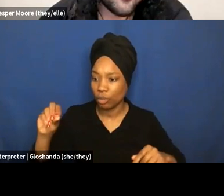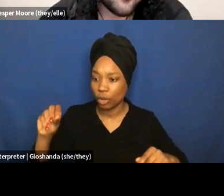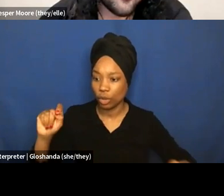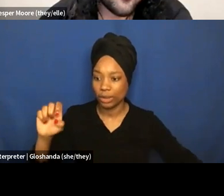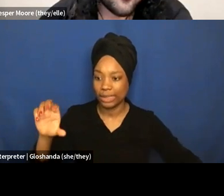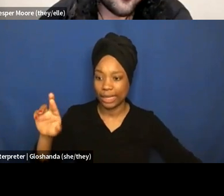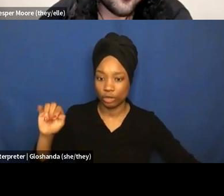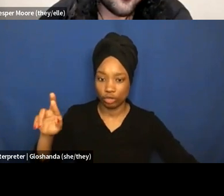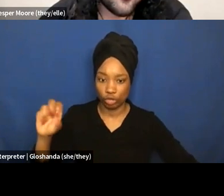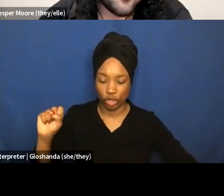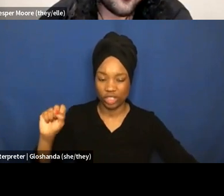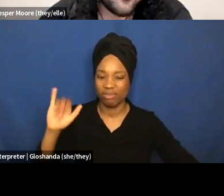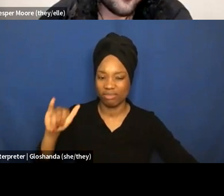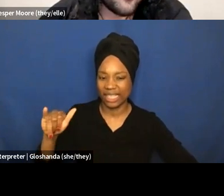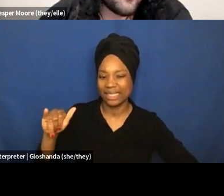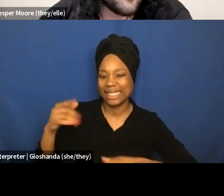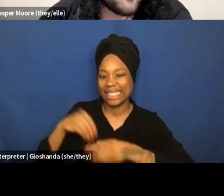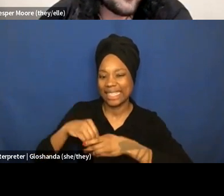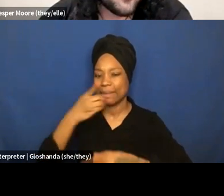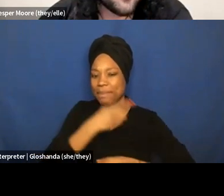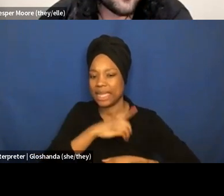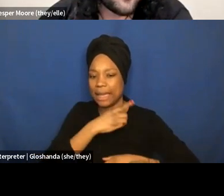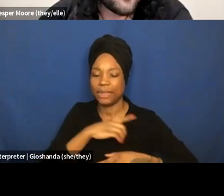housing complex with, I believe, over 70 different